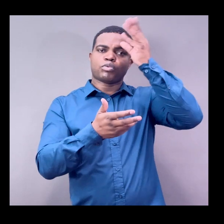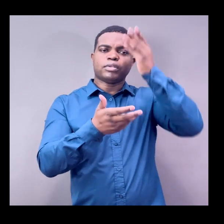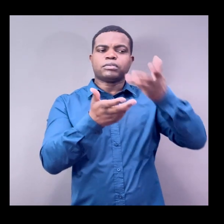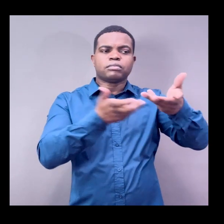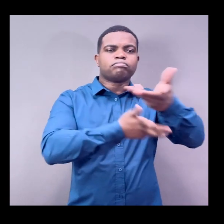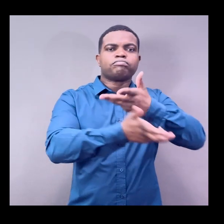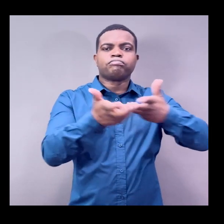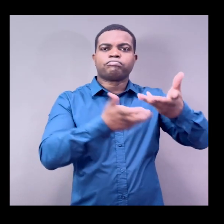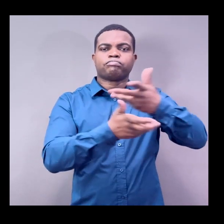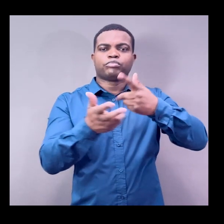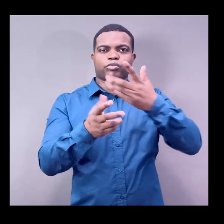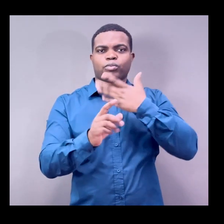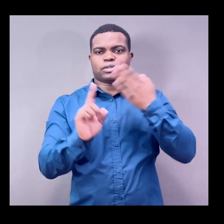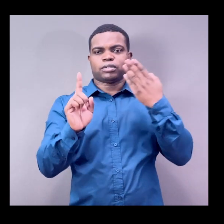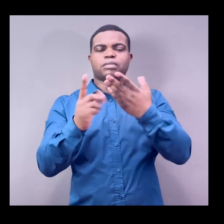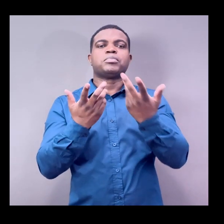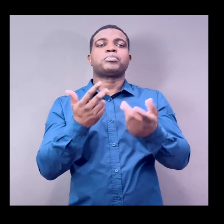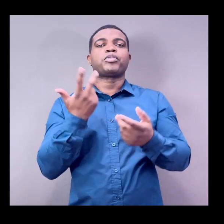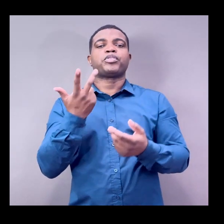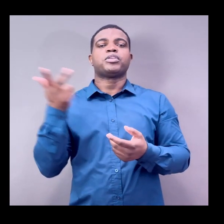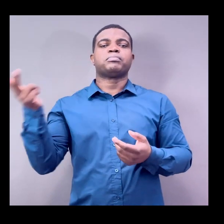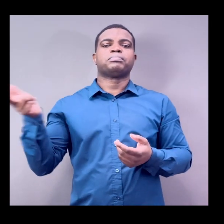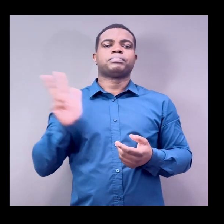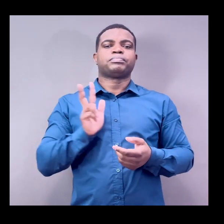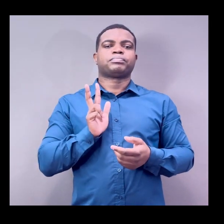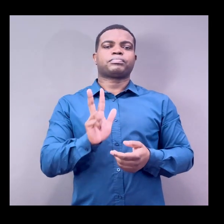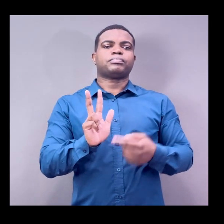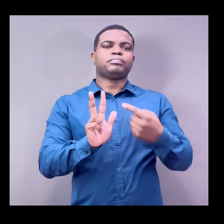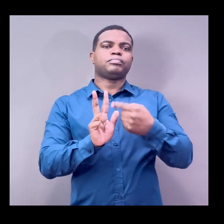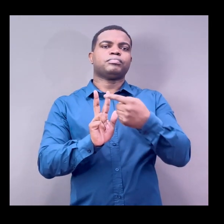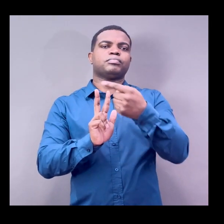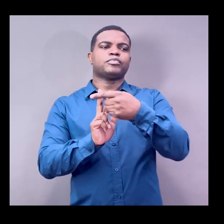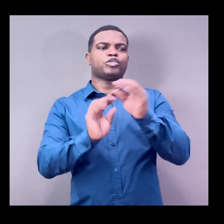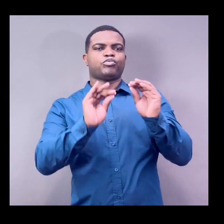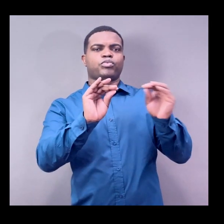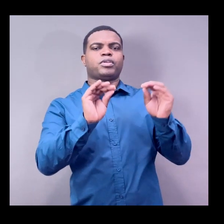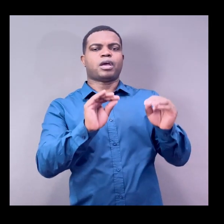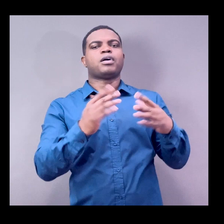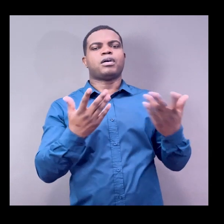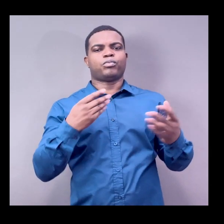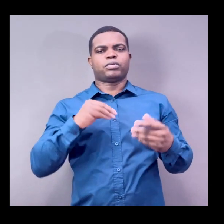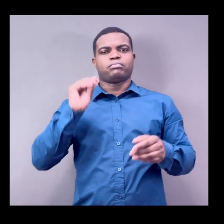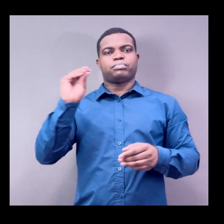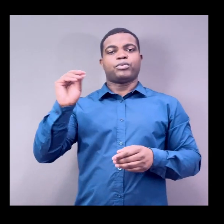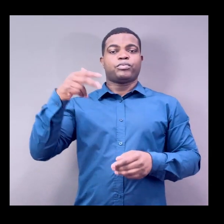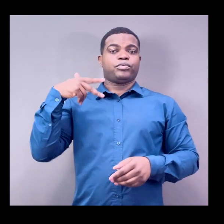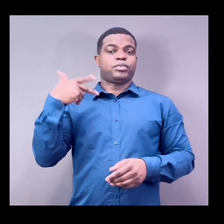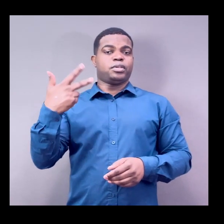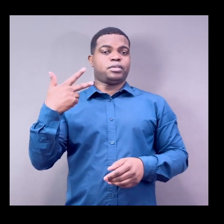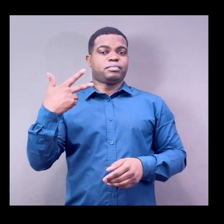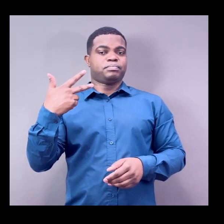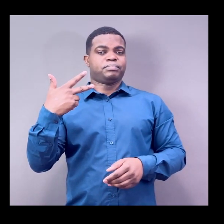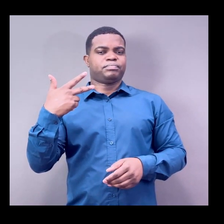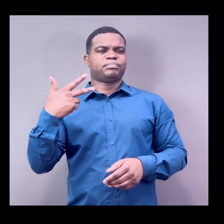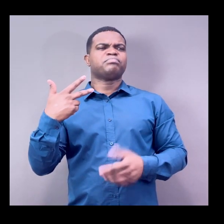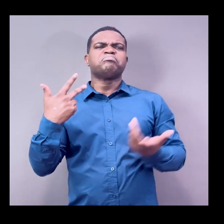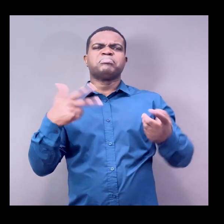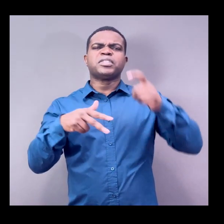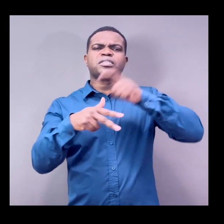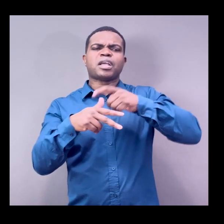could have trainers. It could be maybe 3 trainers. So quantity, the frequency is